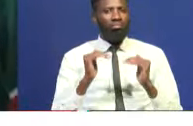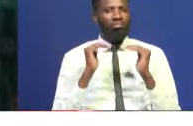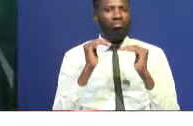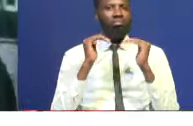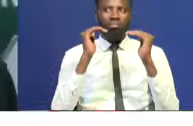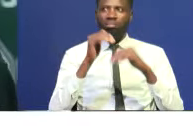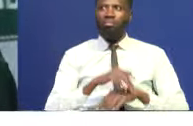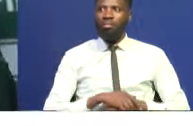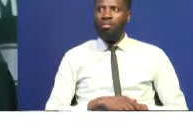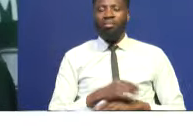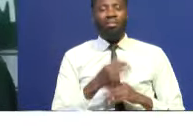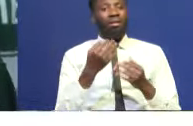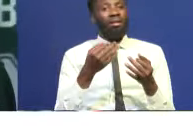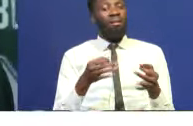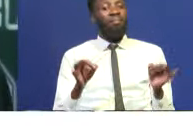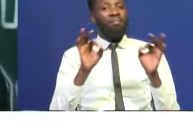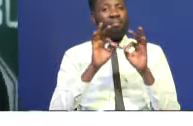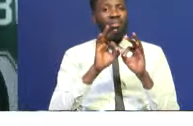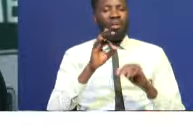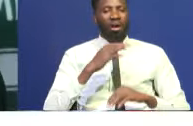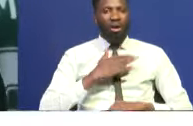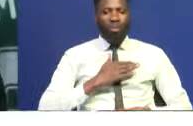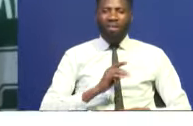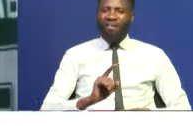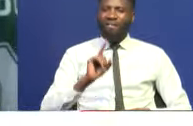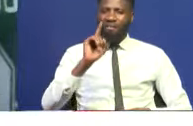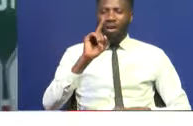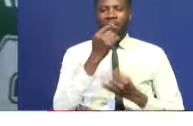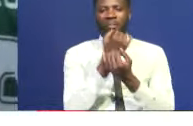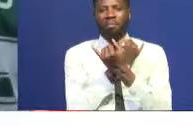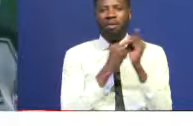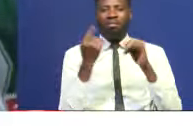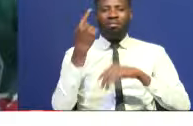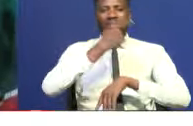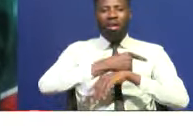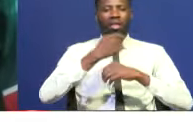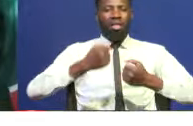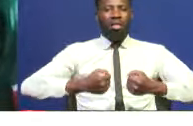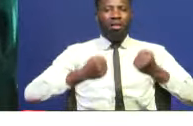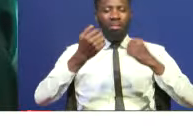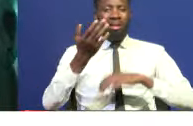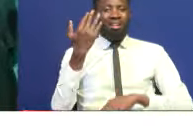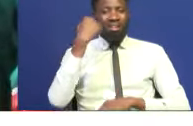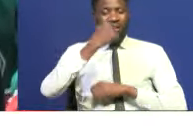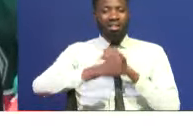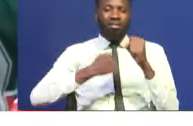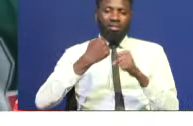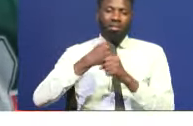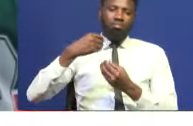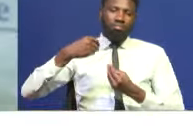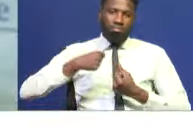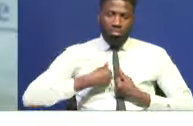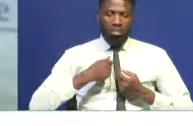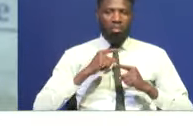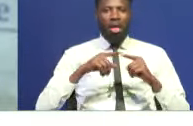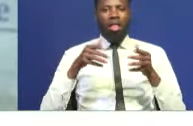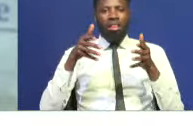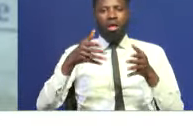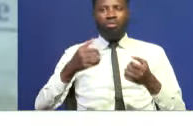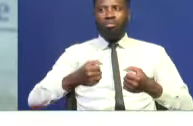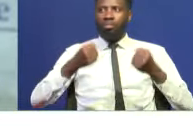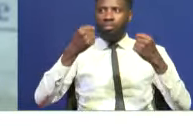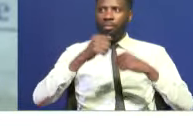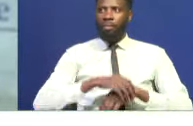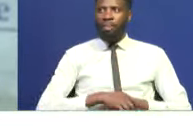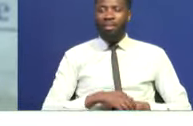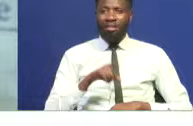lot to us because it's like our first Madaraka Cup. The last one from last year we lost, but we had to take this one. They were so much